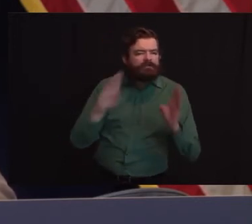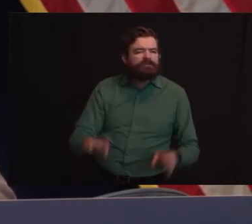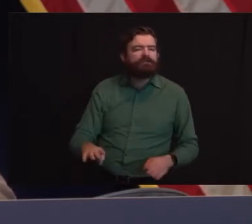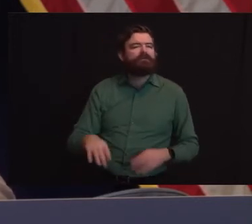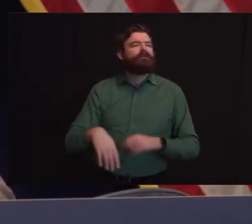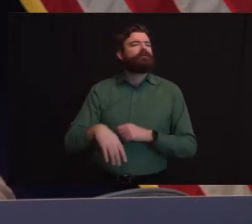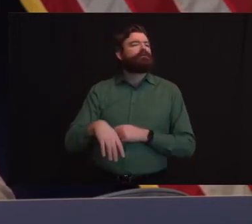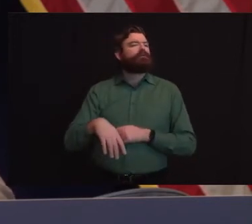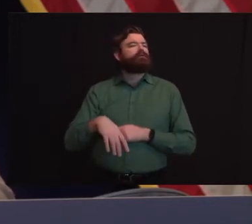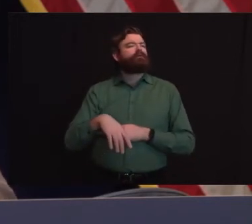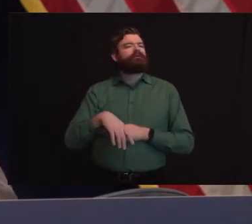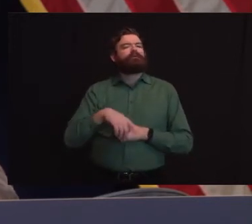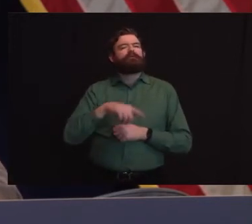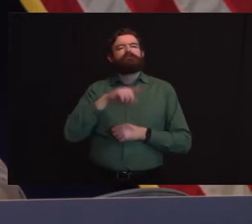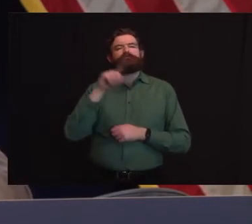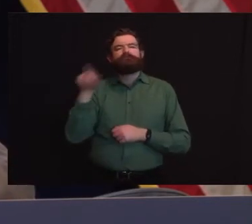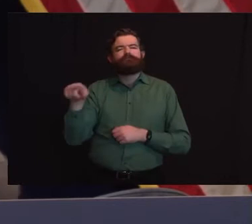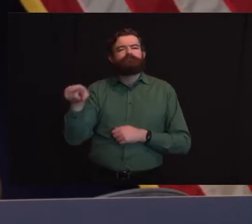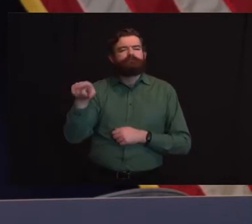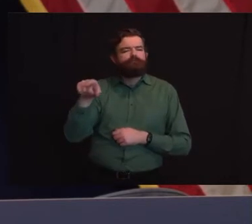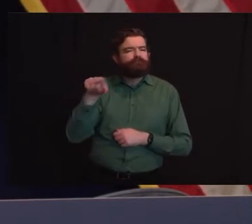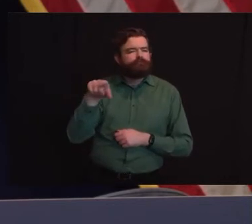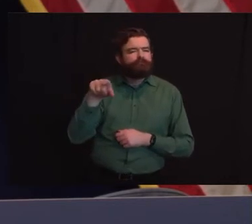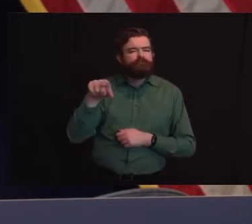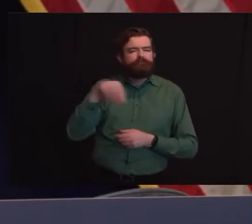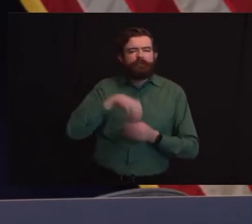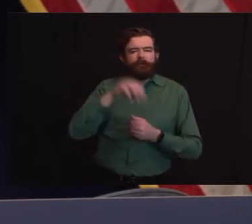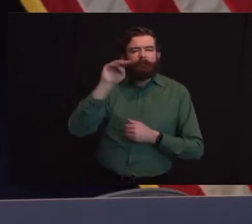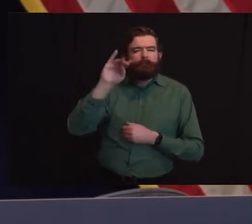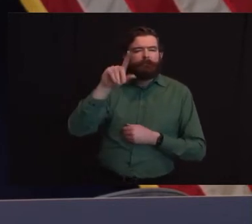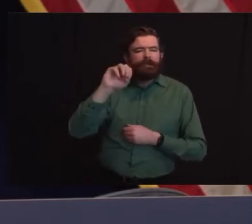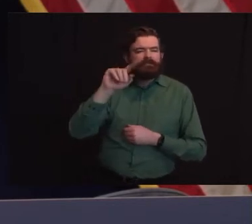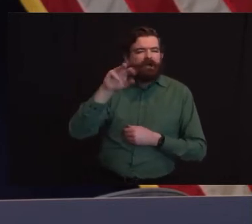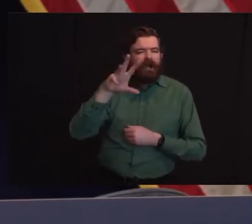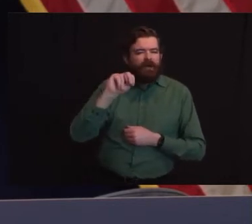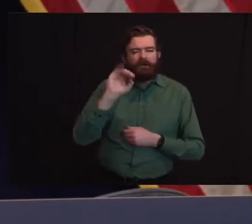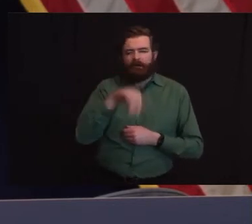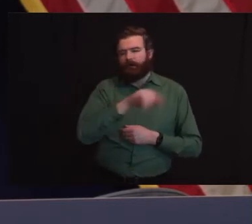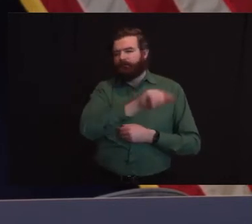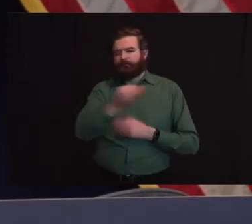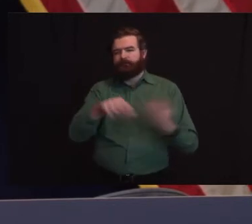Roost in Middletown. With regard to the weather, as the governor indicated,